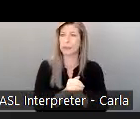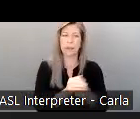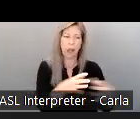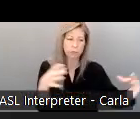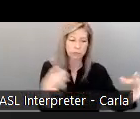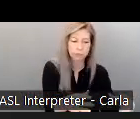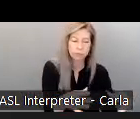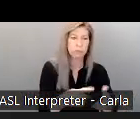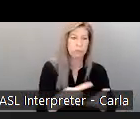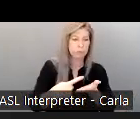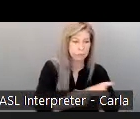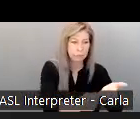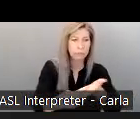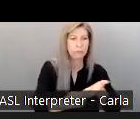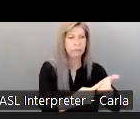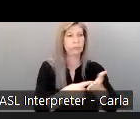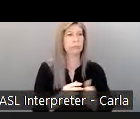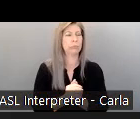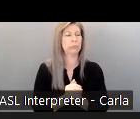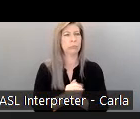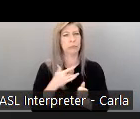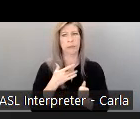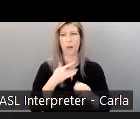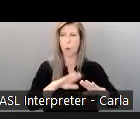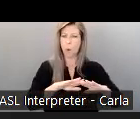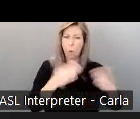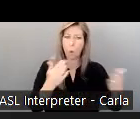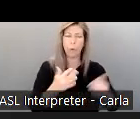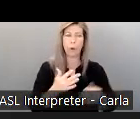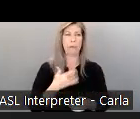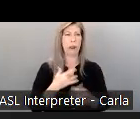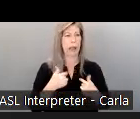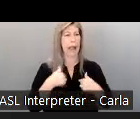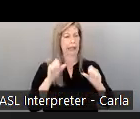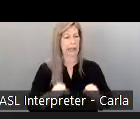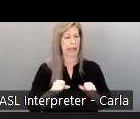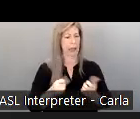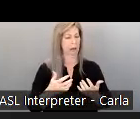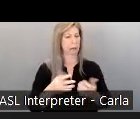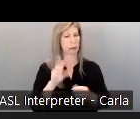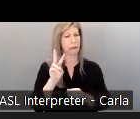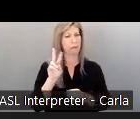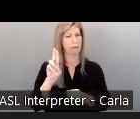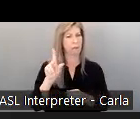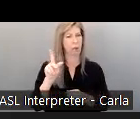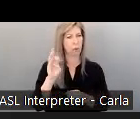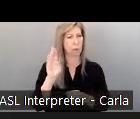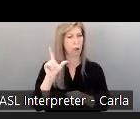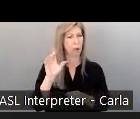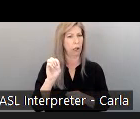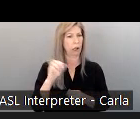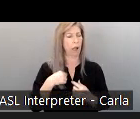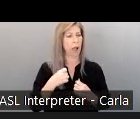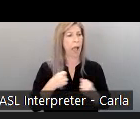and vulnerability, having enough training on trauma-informed practice, and centering